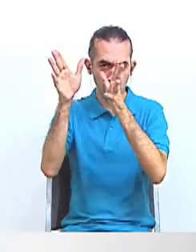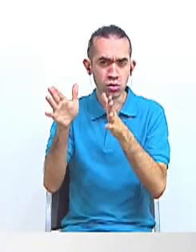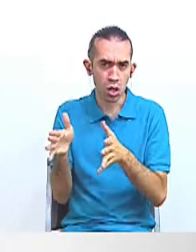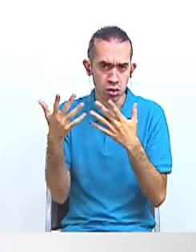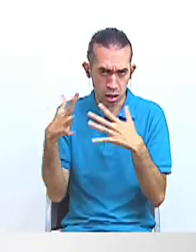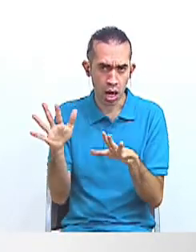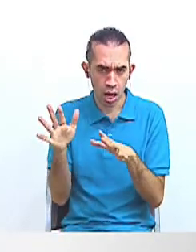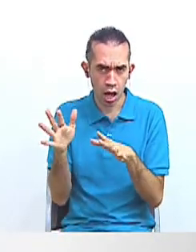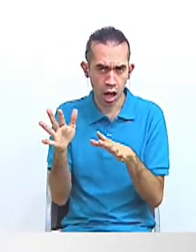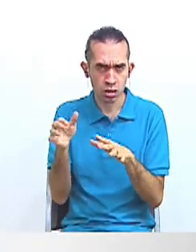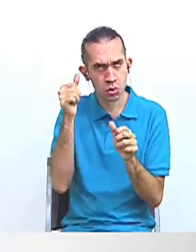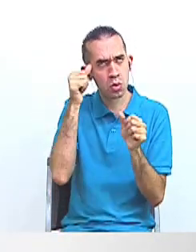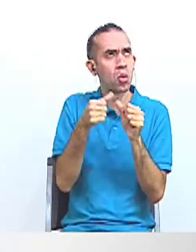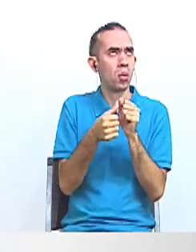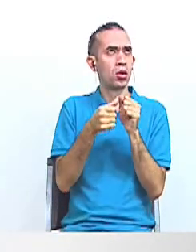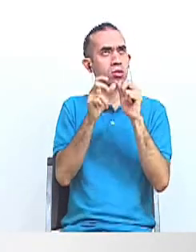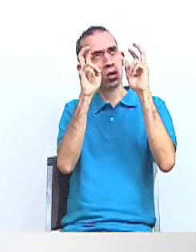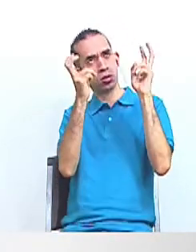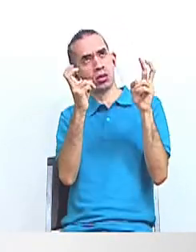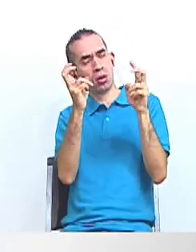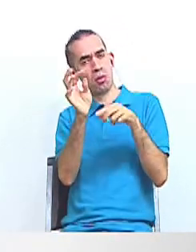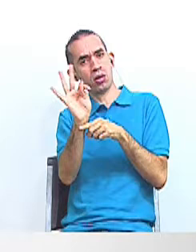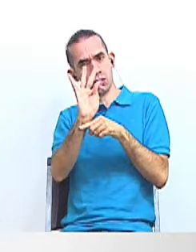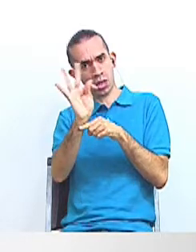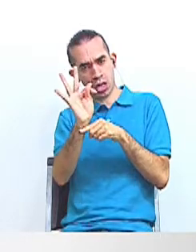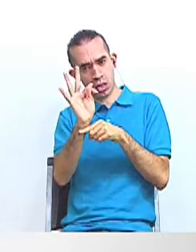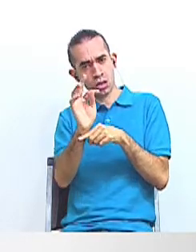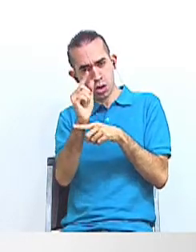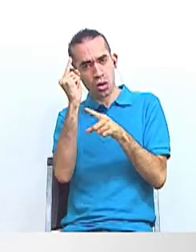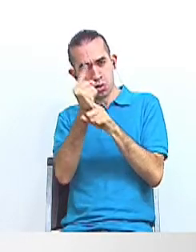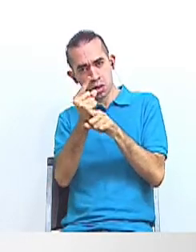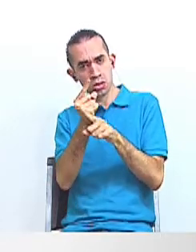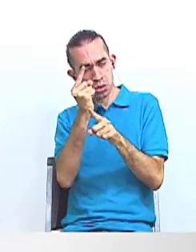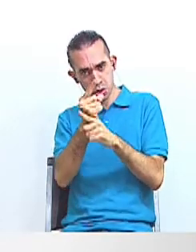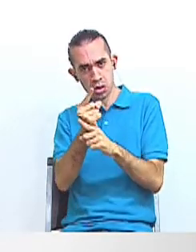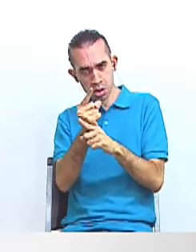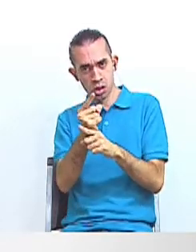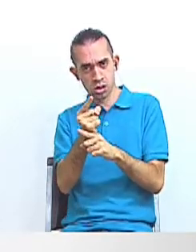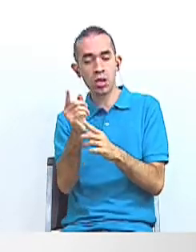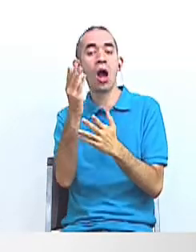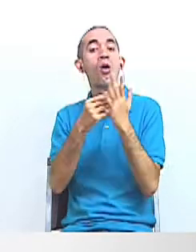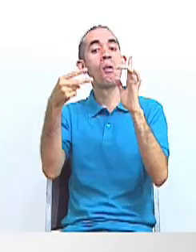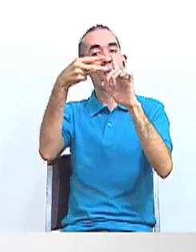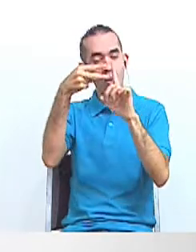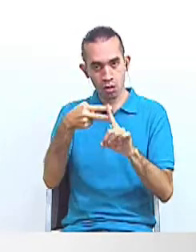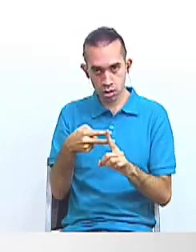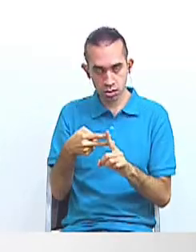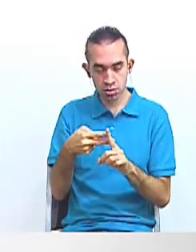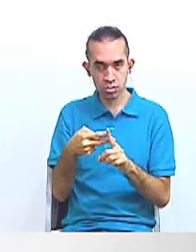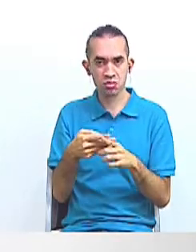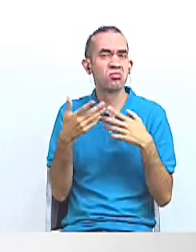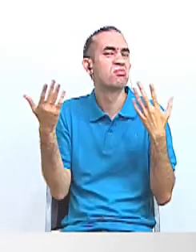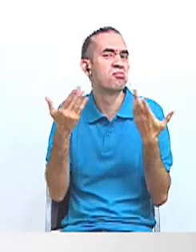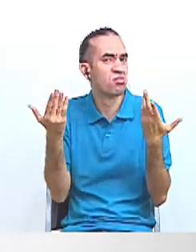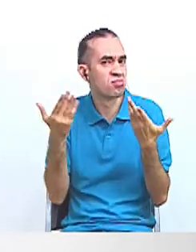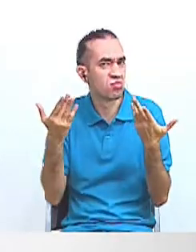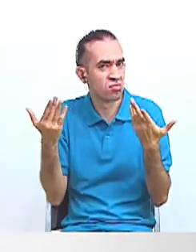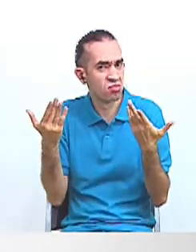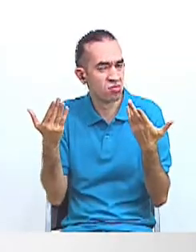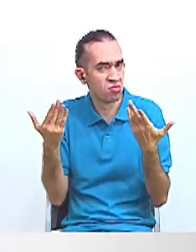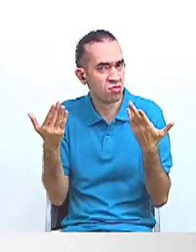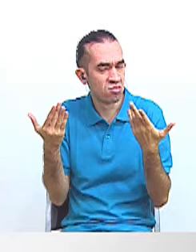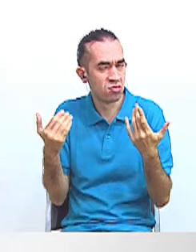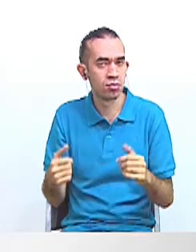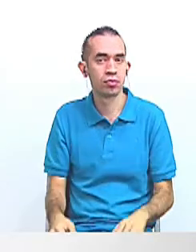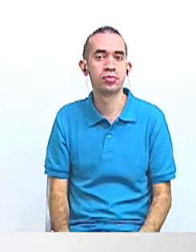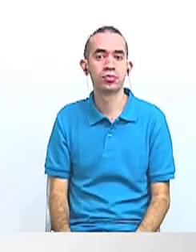remember Teacher Juan was talking about TV shows, right? And you learned some vocabulary. What was that vocabulary that you learned